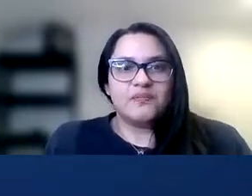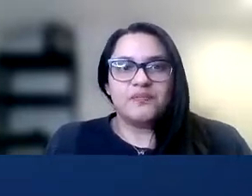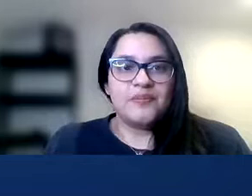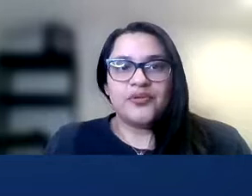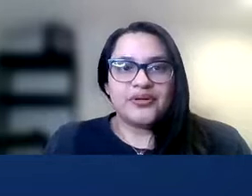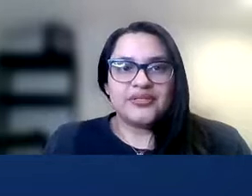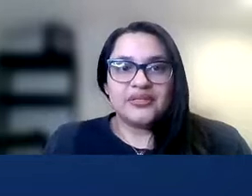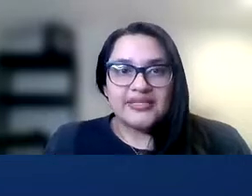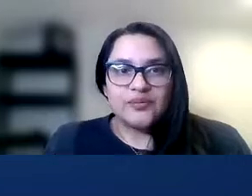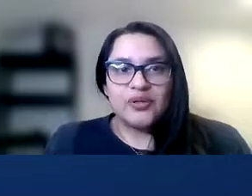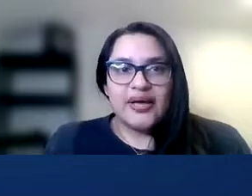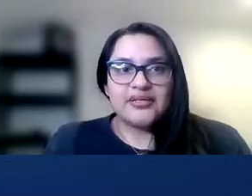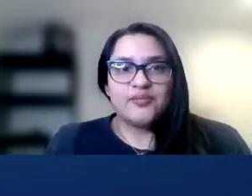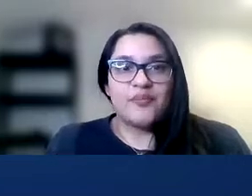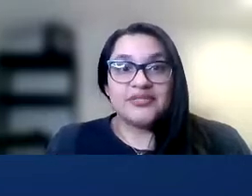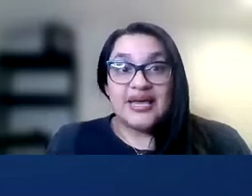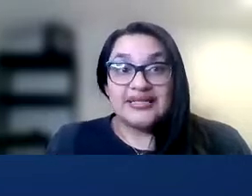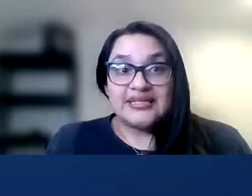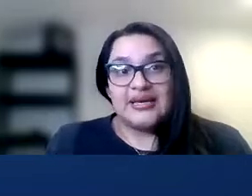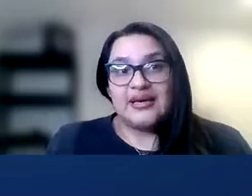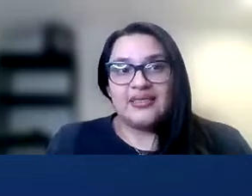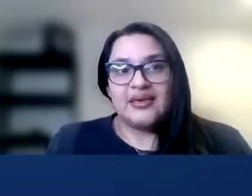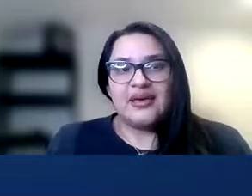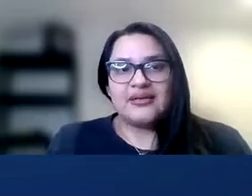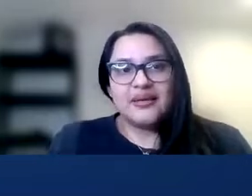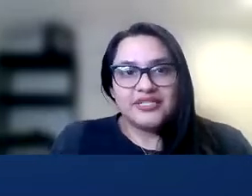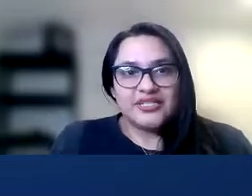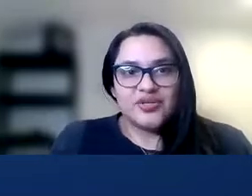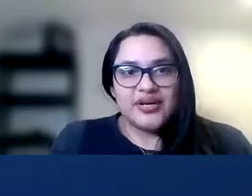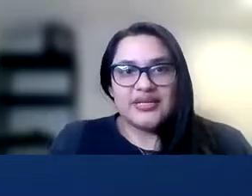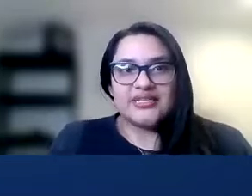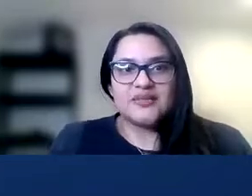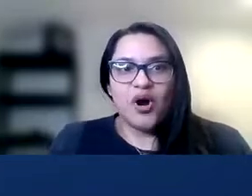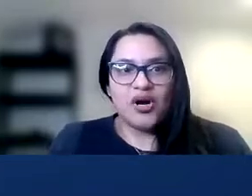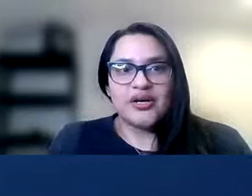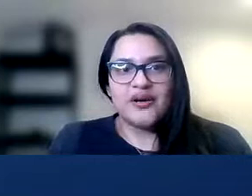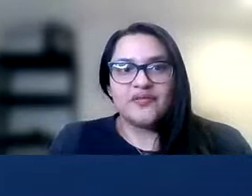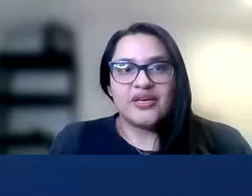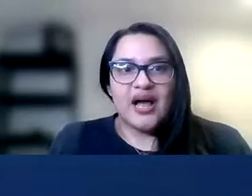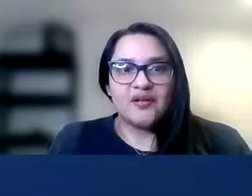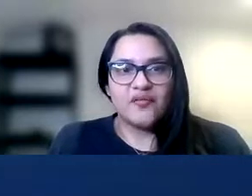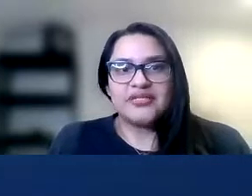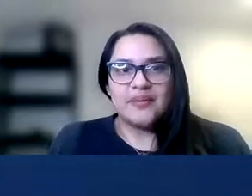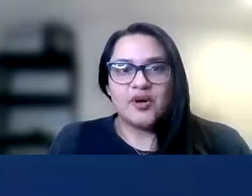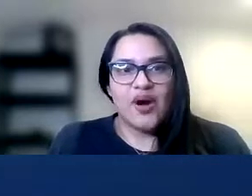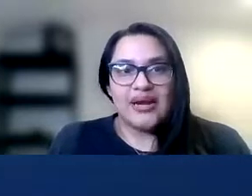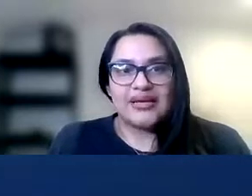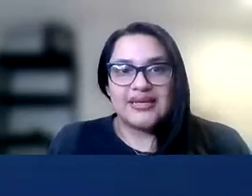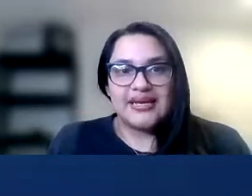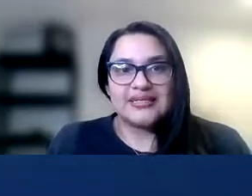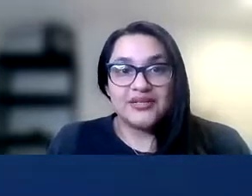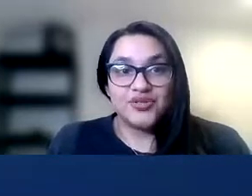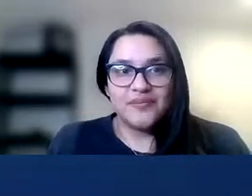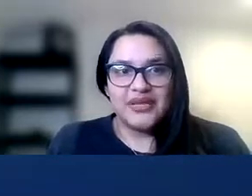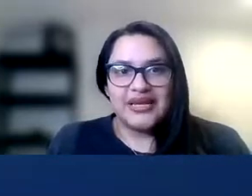the people that are selected will end up representing the assembly district as part of the California Democratic